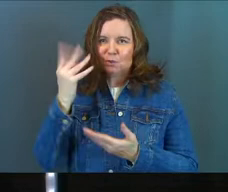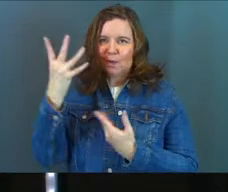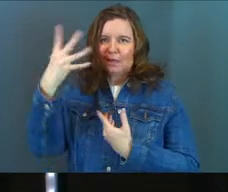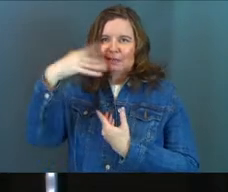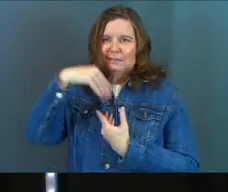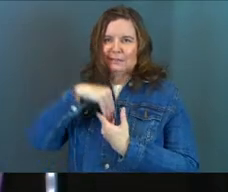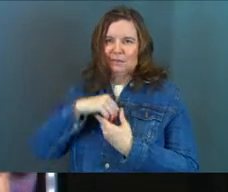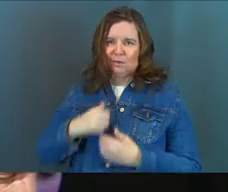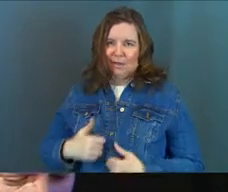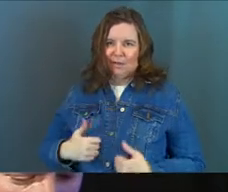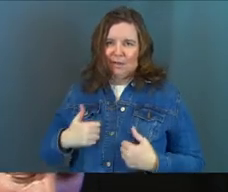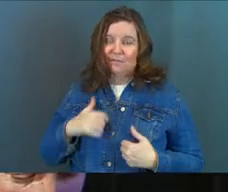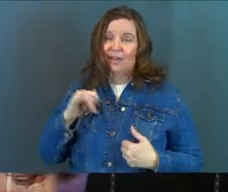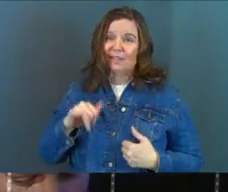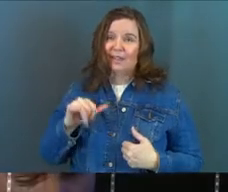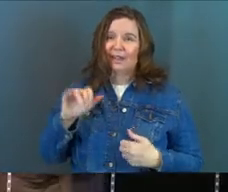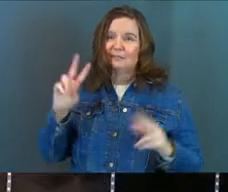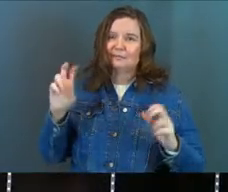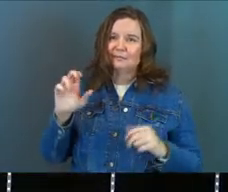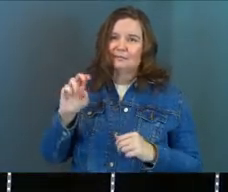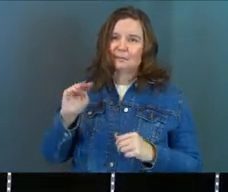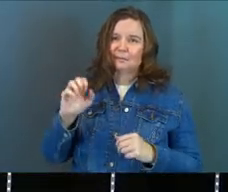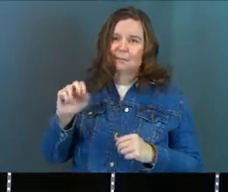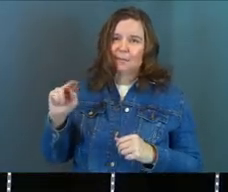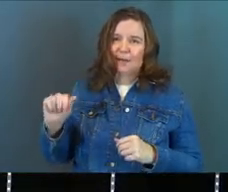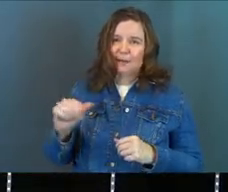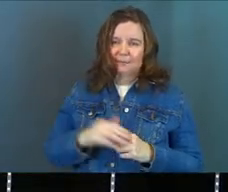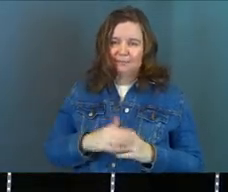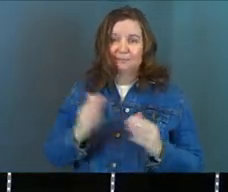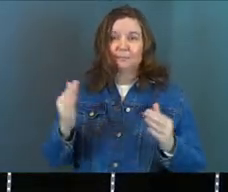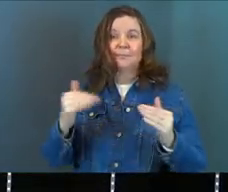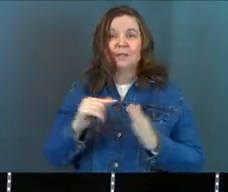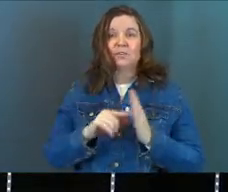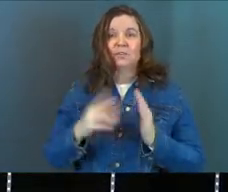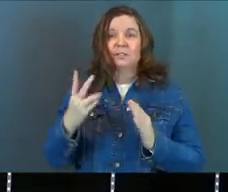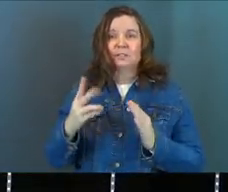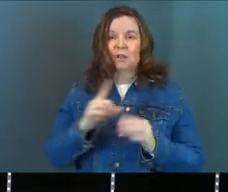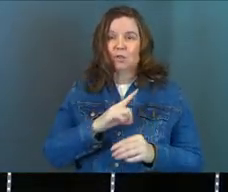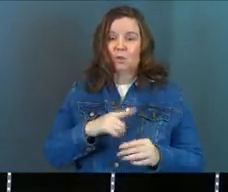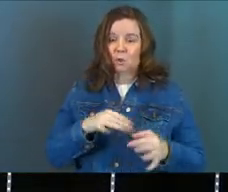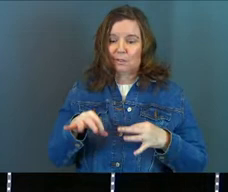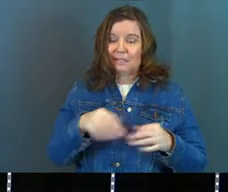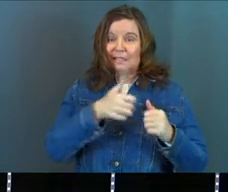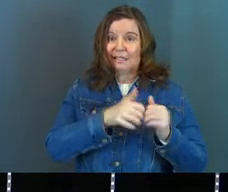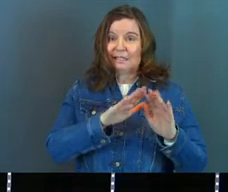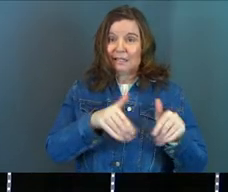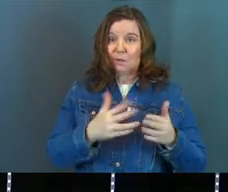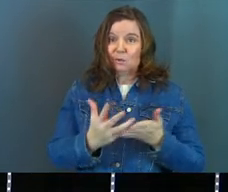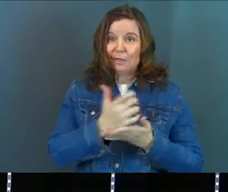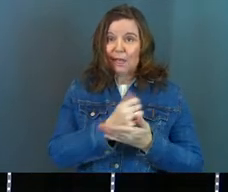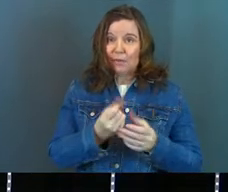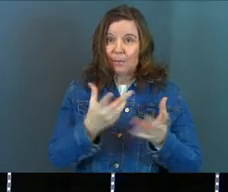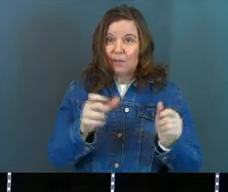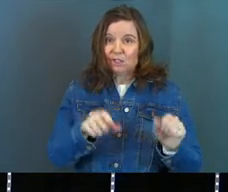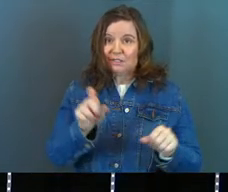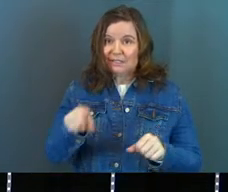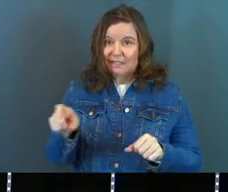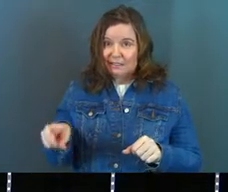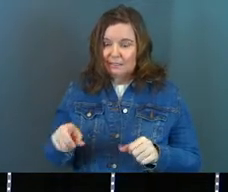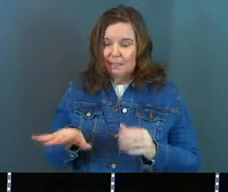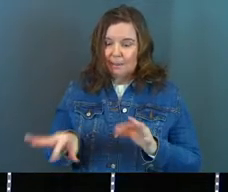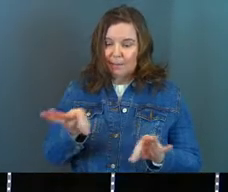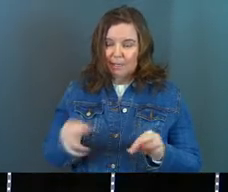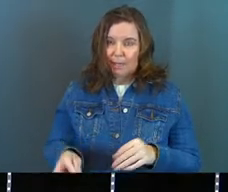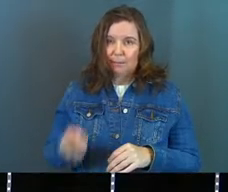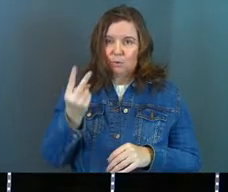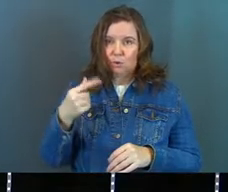into your life. And that's manna right there. Okay, verse 16. These are the Lord's instructions. Each household should gather as much as it needs. Pick